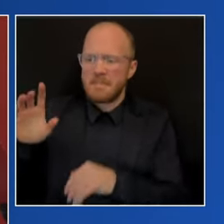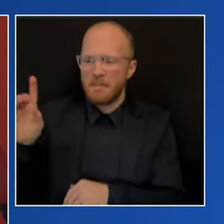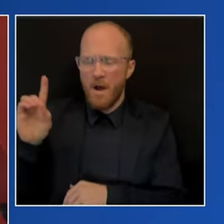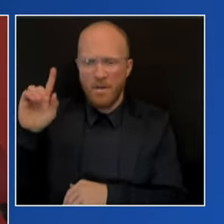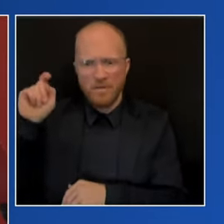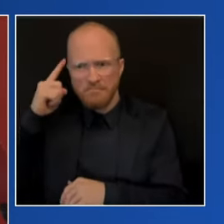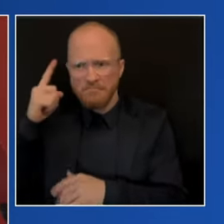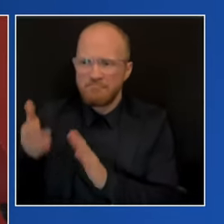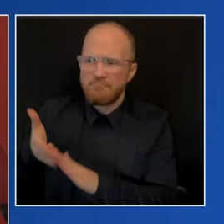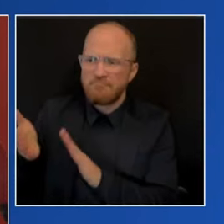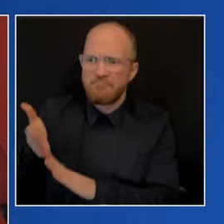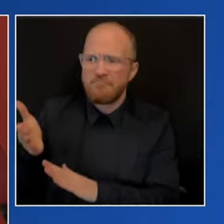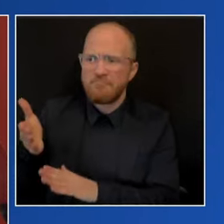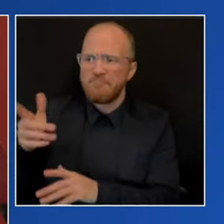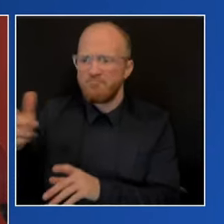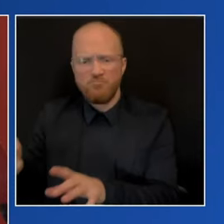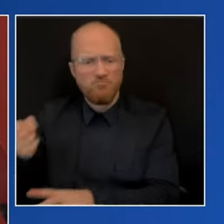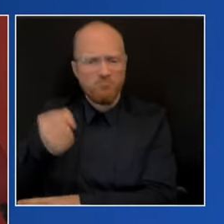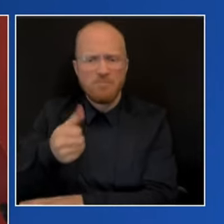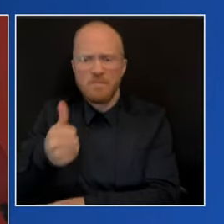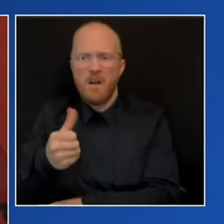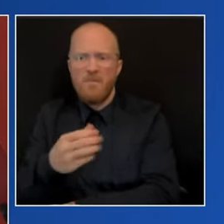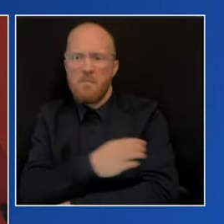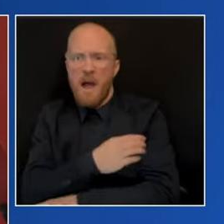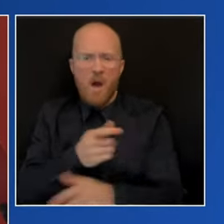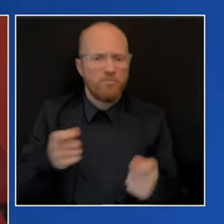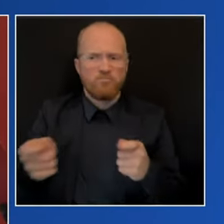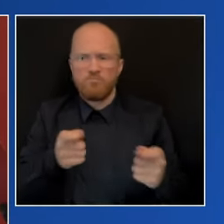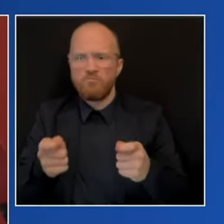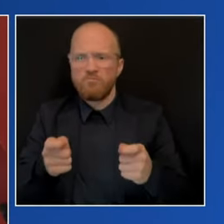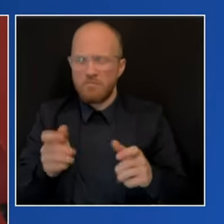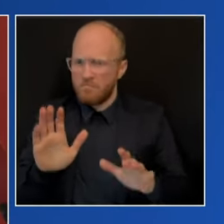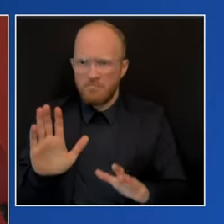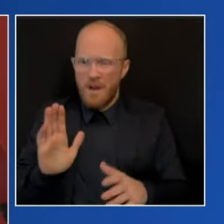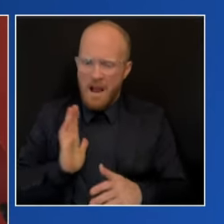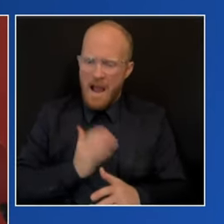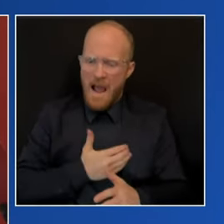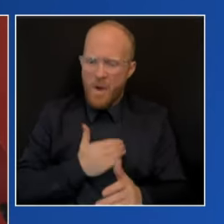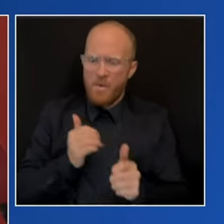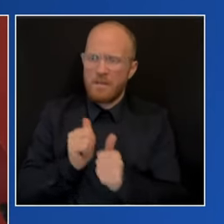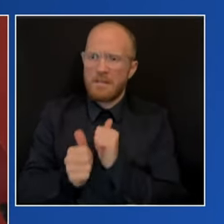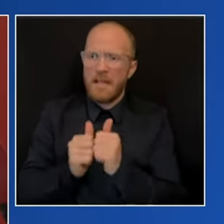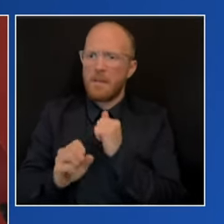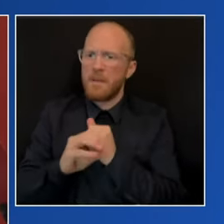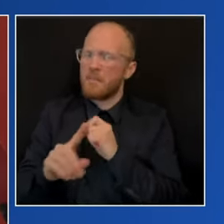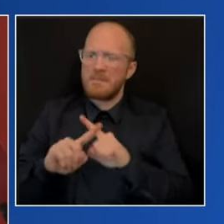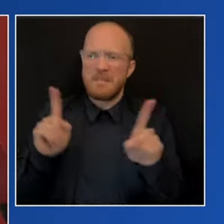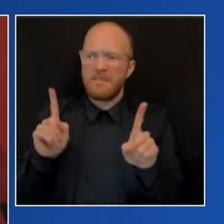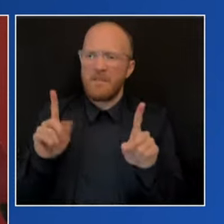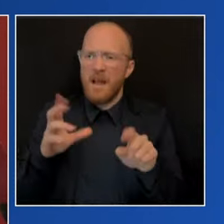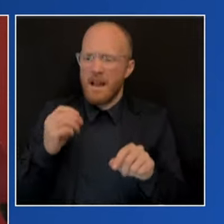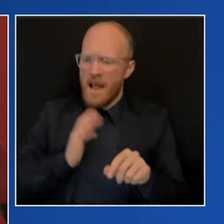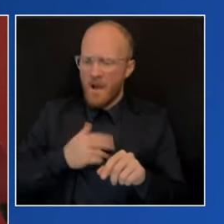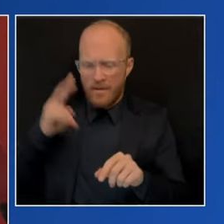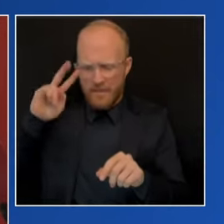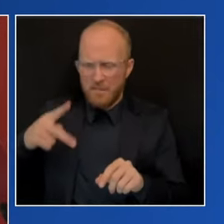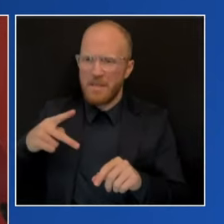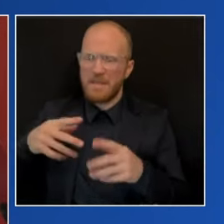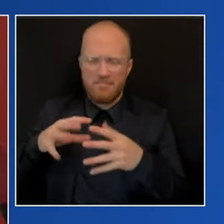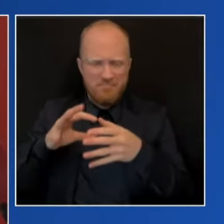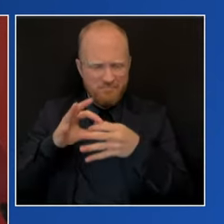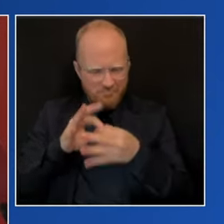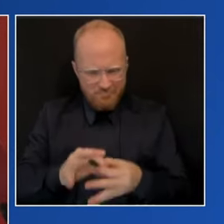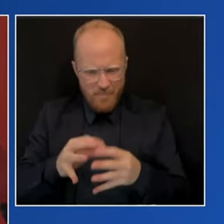power. Our campaign is different. For me and Kamala, our campaign is about America. It's about you. It's about